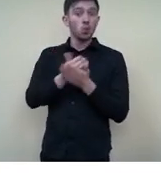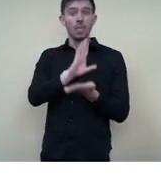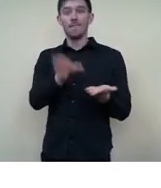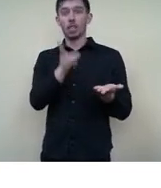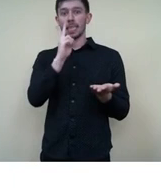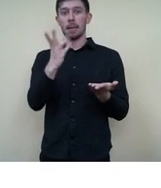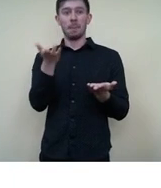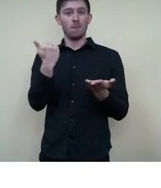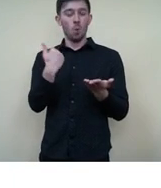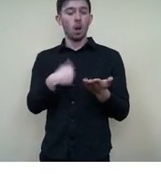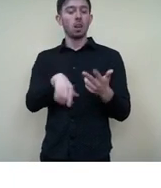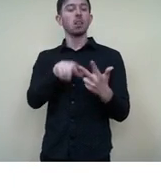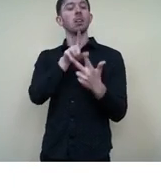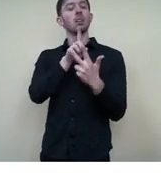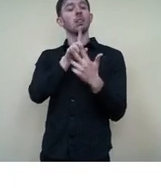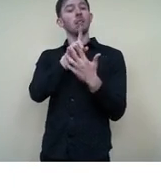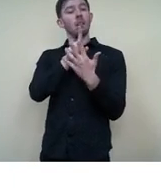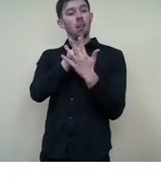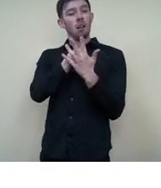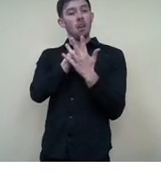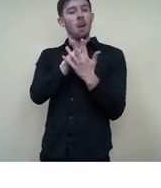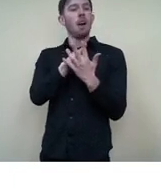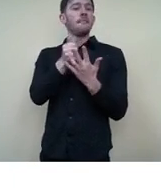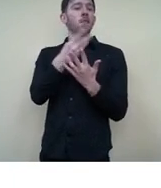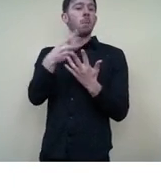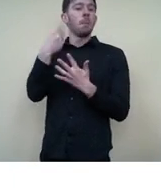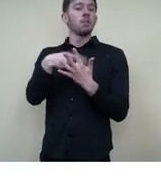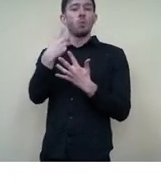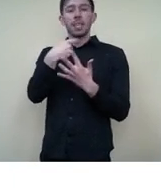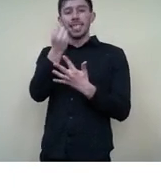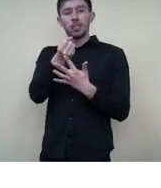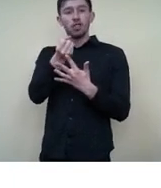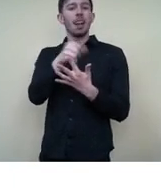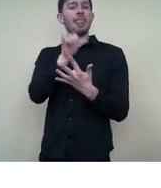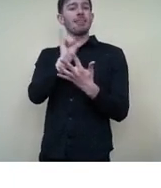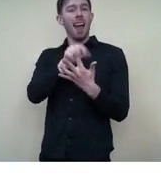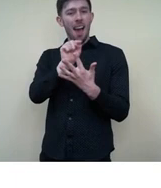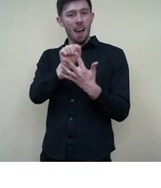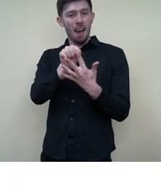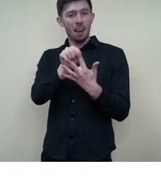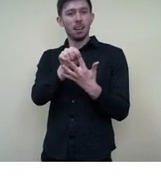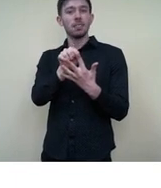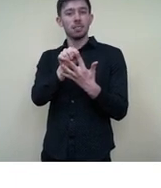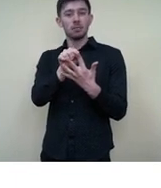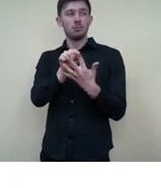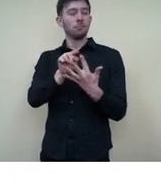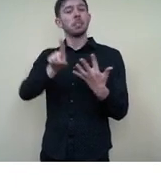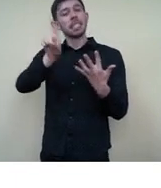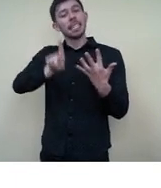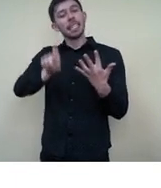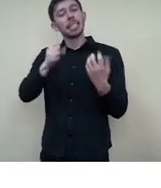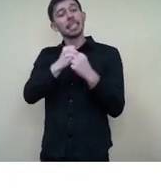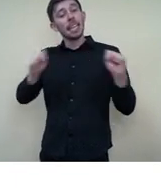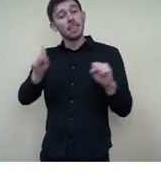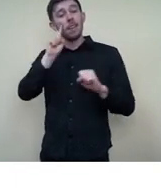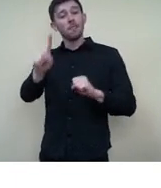preclinical stage takes about several months to a year. And the phase 1 clinical trial, which is testing the safety of